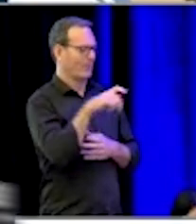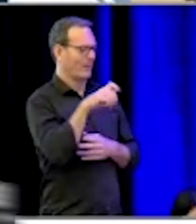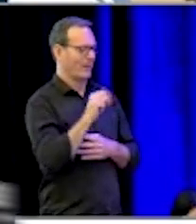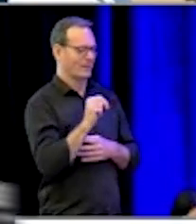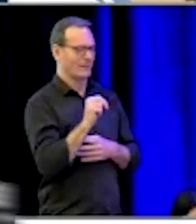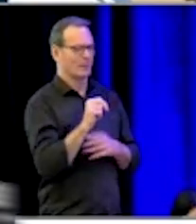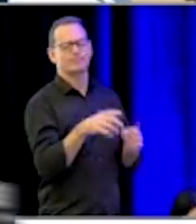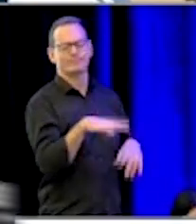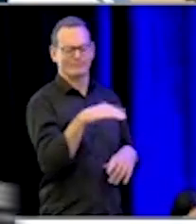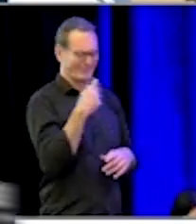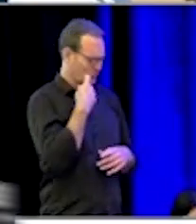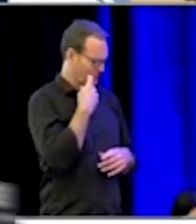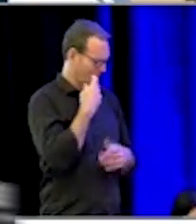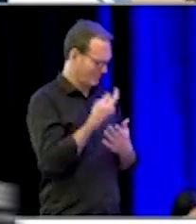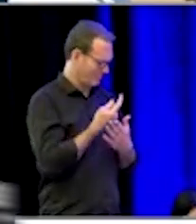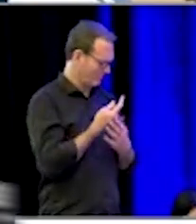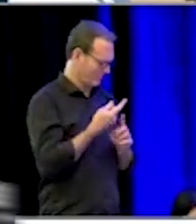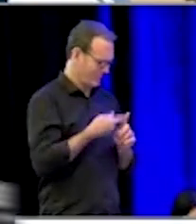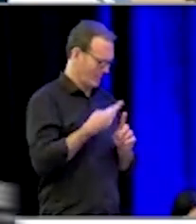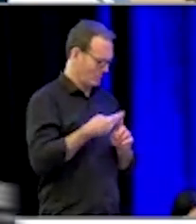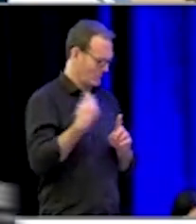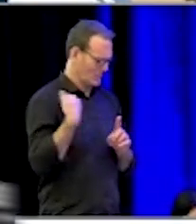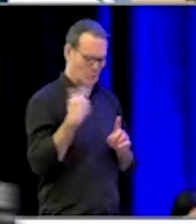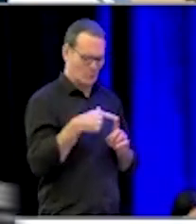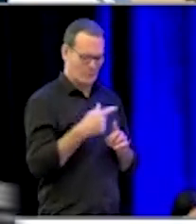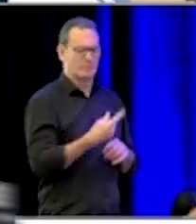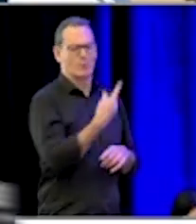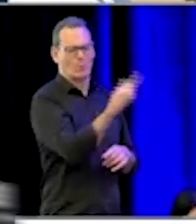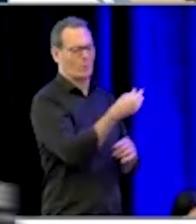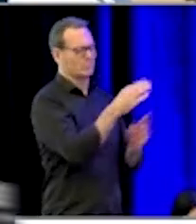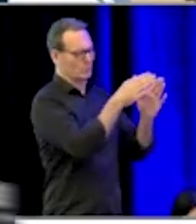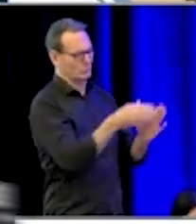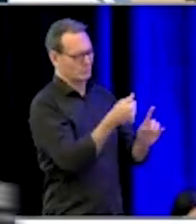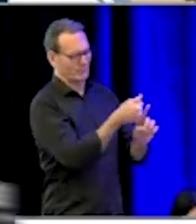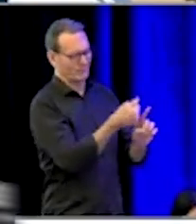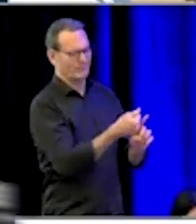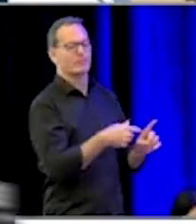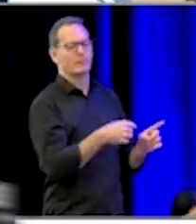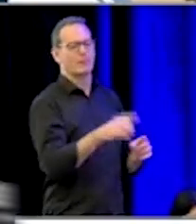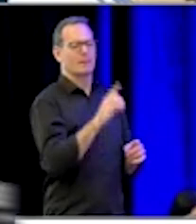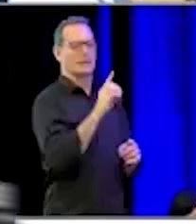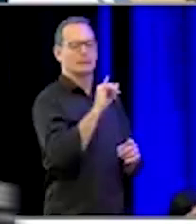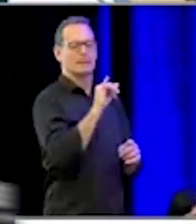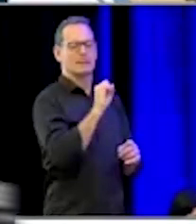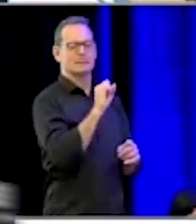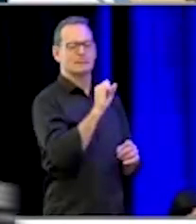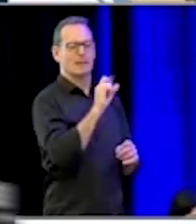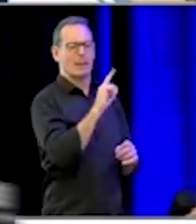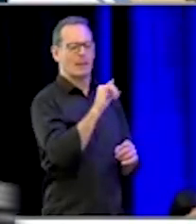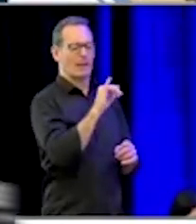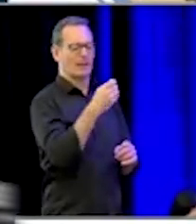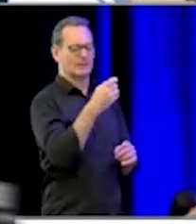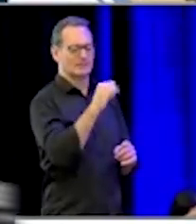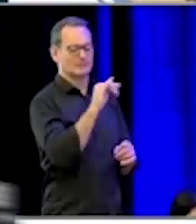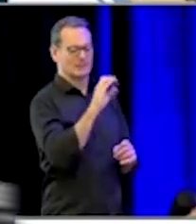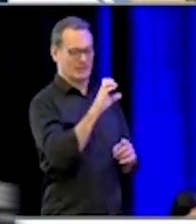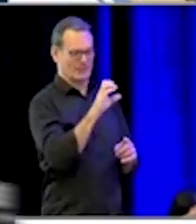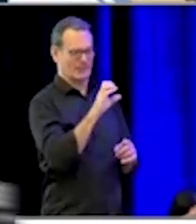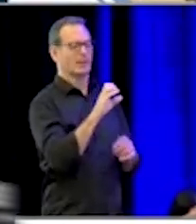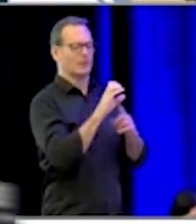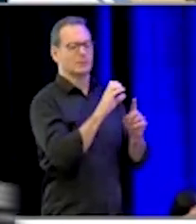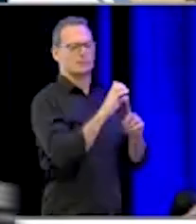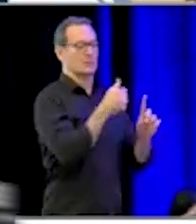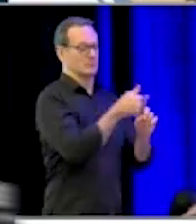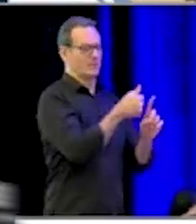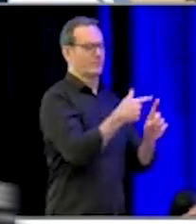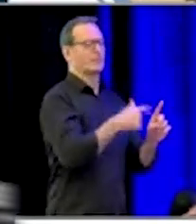who was dyslexic and he was in a school block. And he was in school all day long and his wife was working all day long.